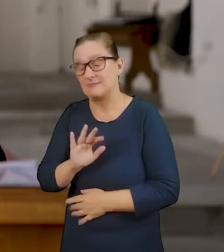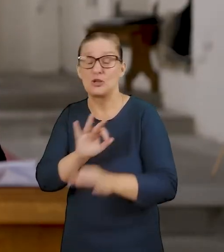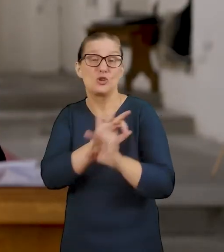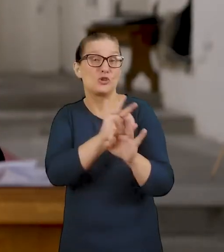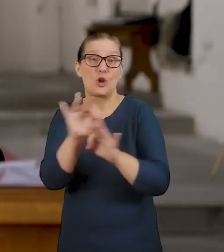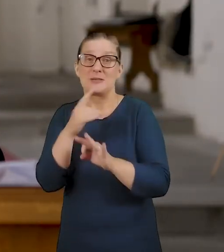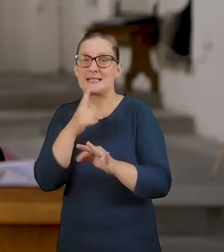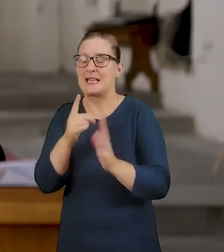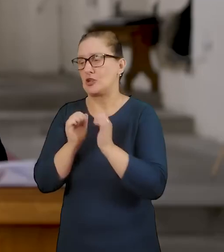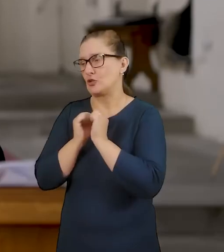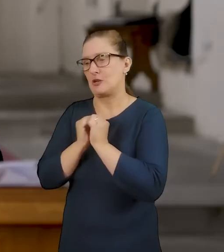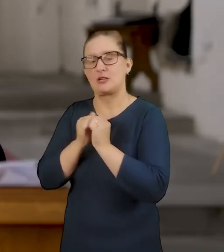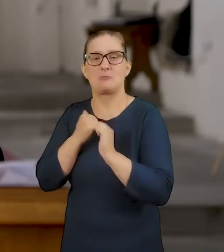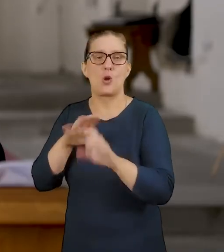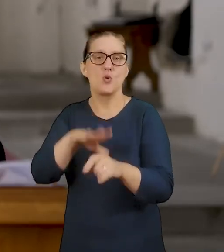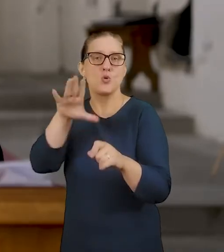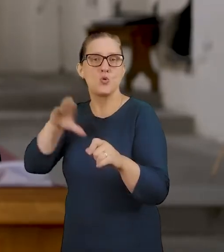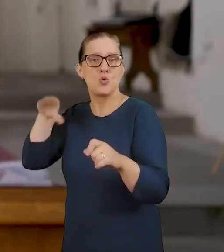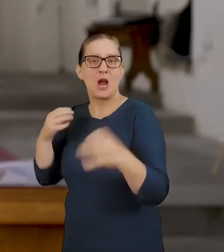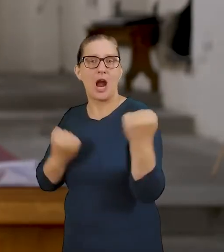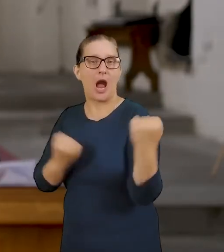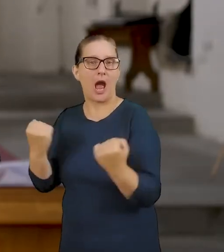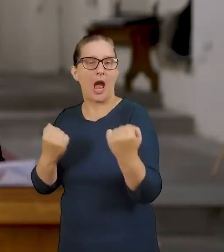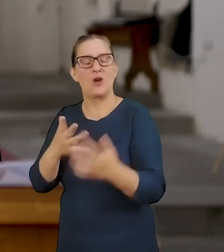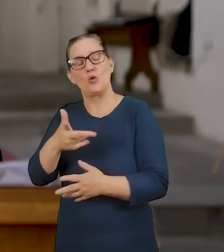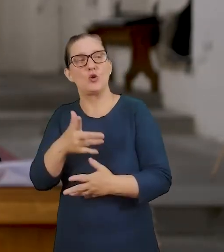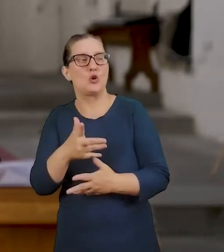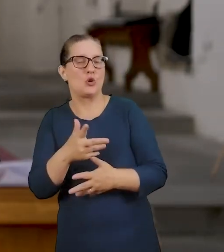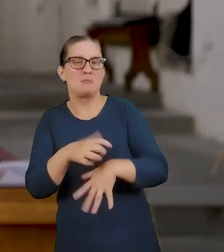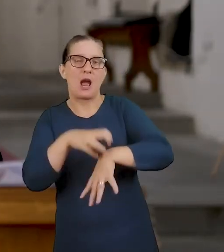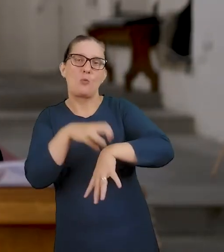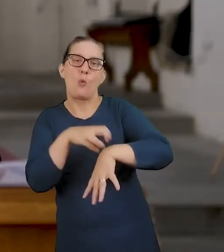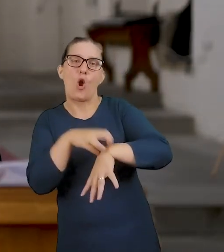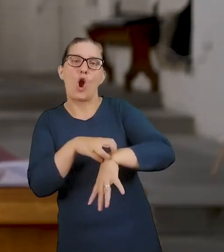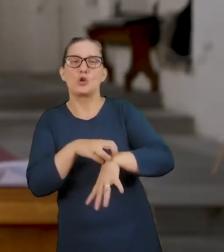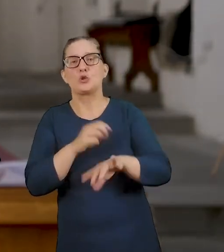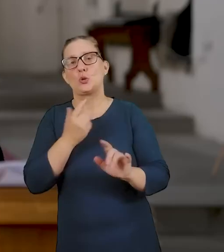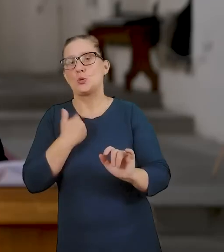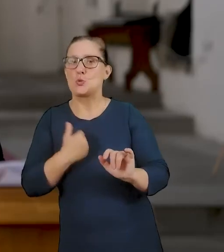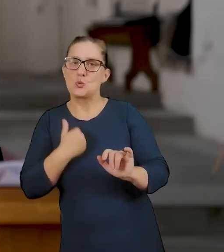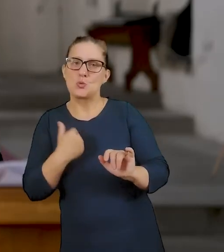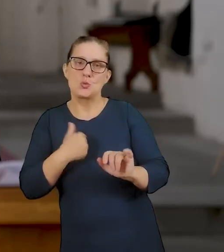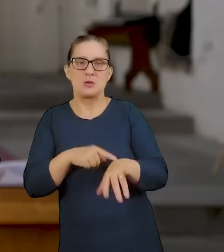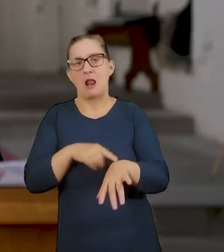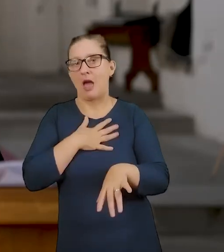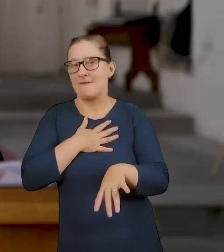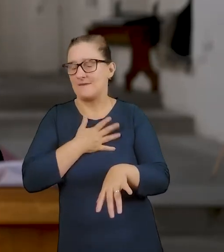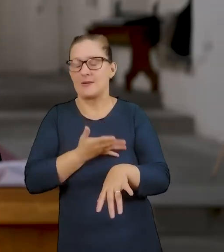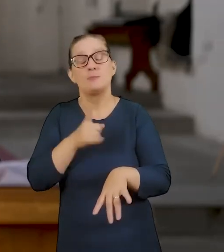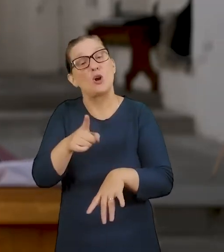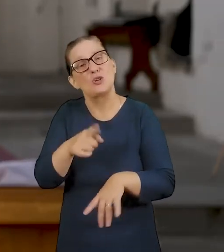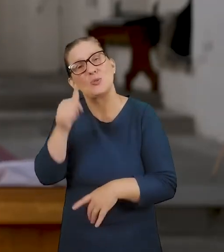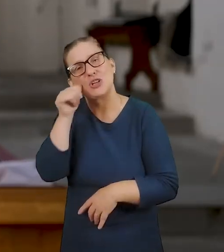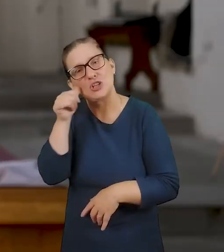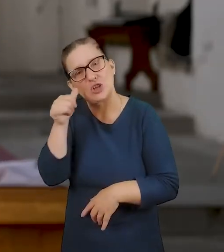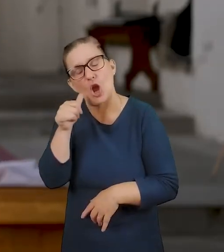or wealth. Like no one said, I treasure my Mercedes car, or I treasure my Rolex watch. And